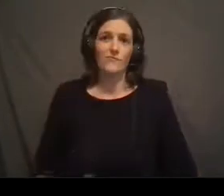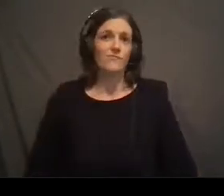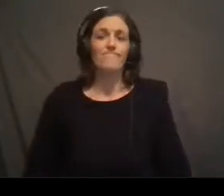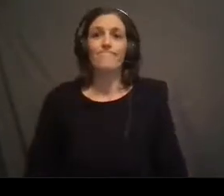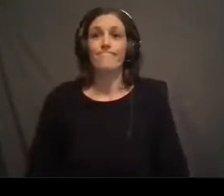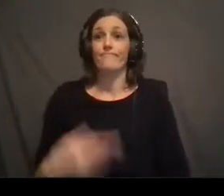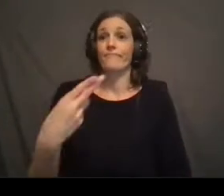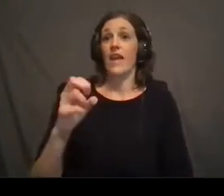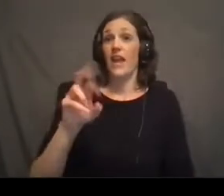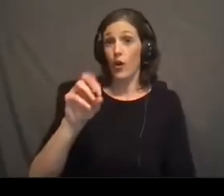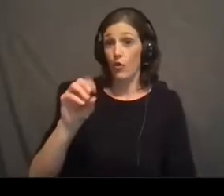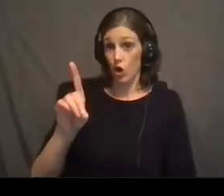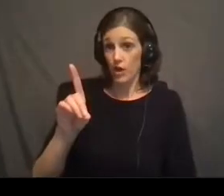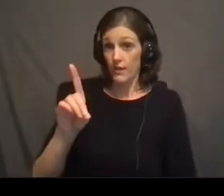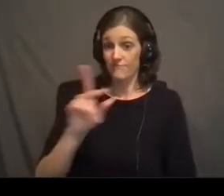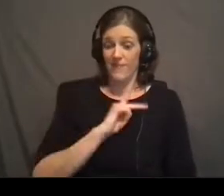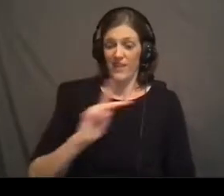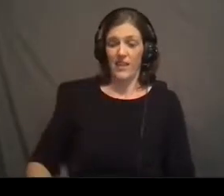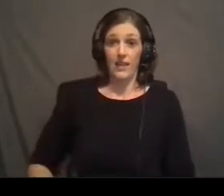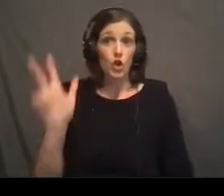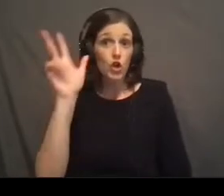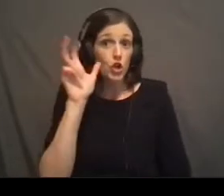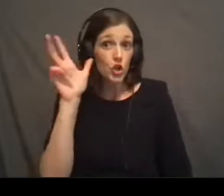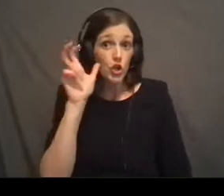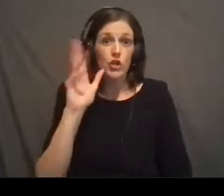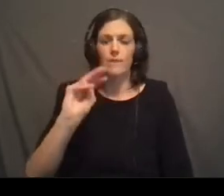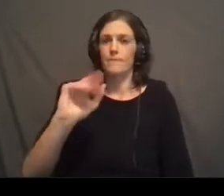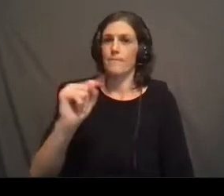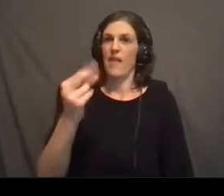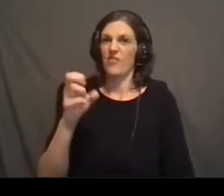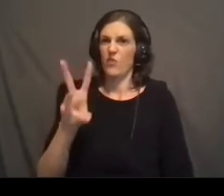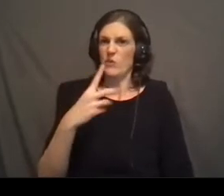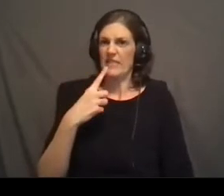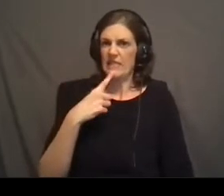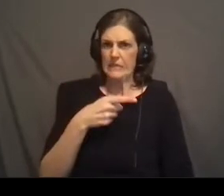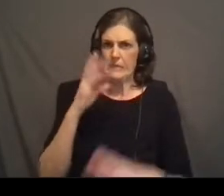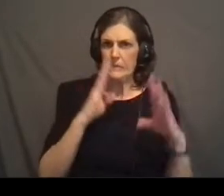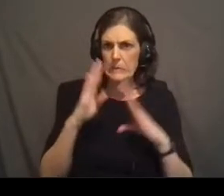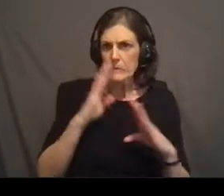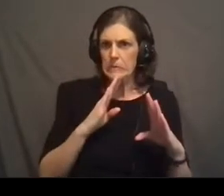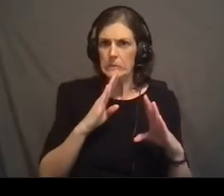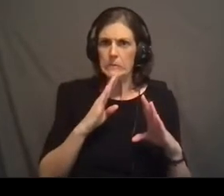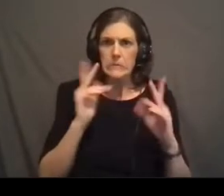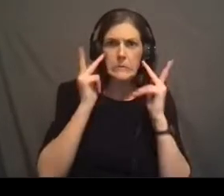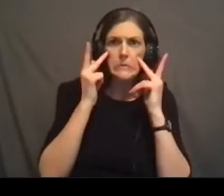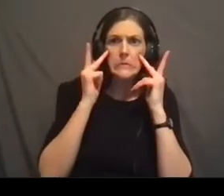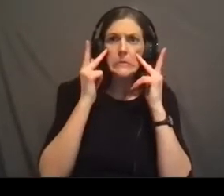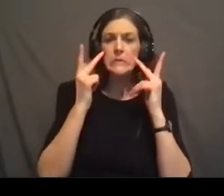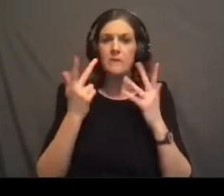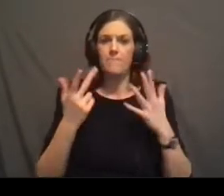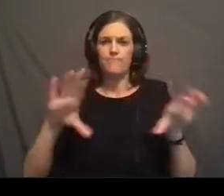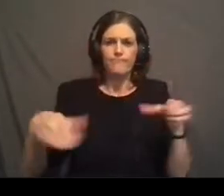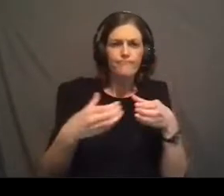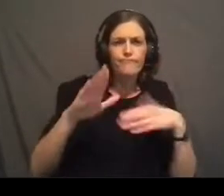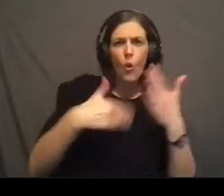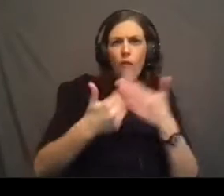When Herod, the king, heard this, Matthew tells us, he was troubled, and all of Jerusalem with him, and assembling all the chief